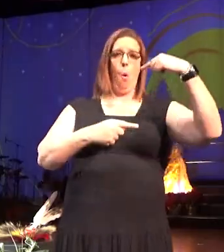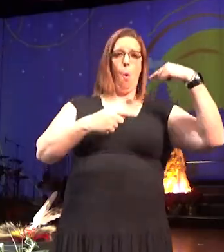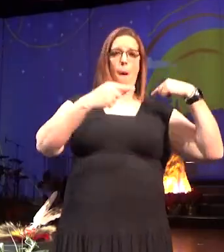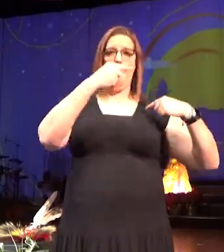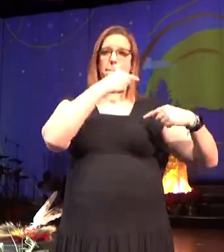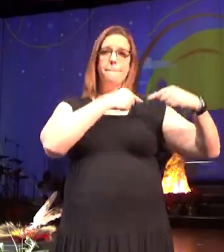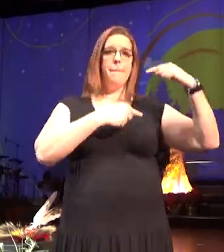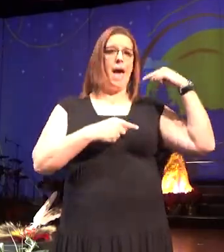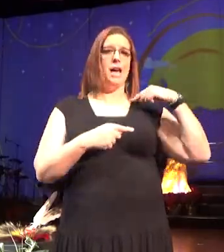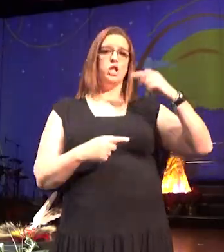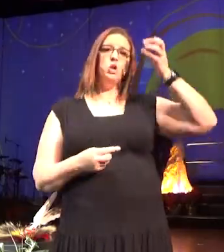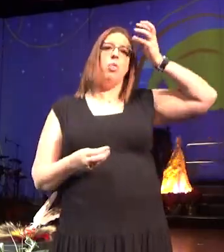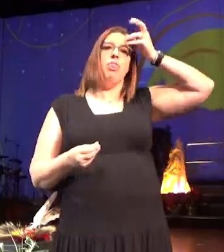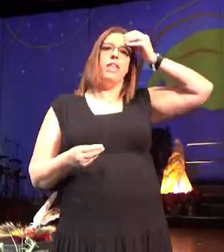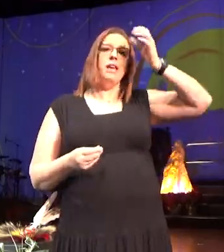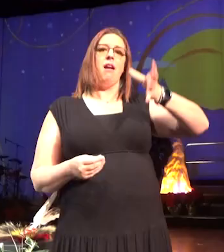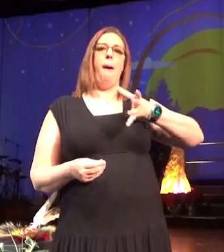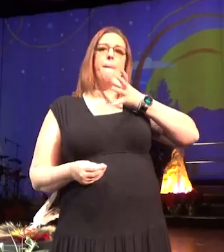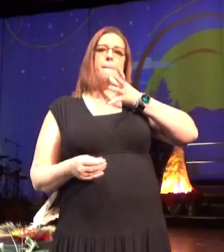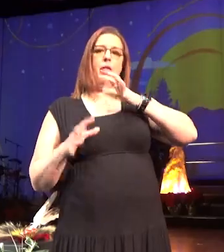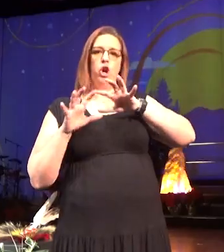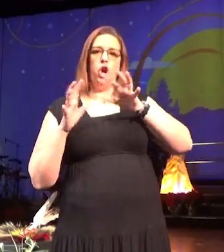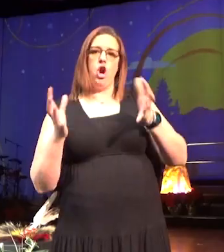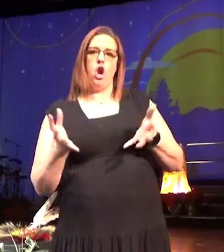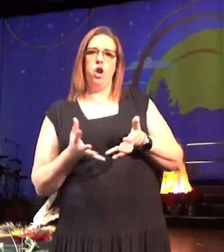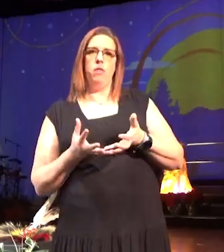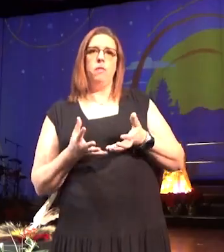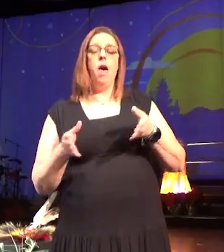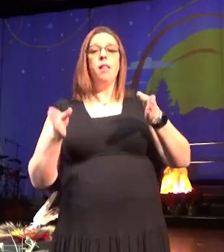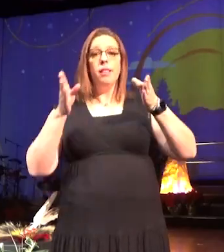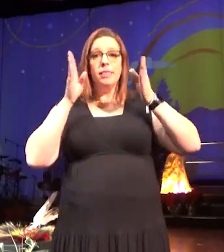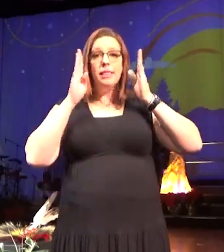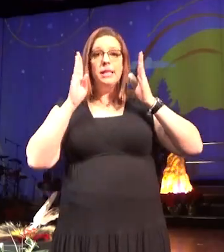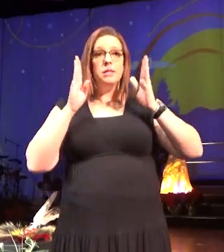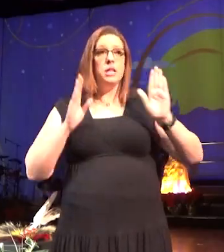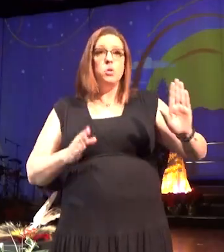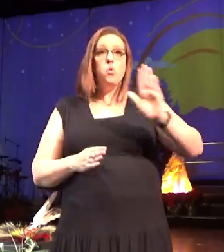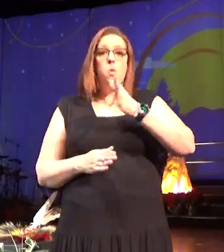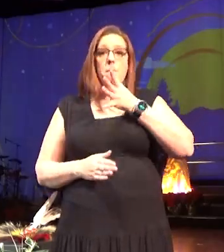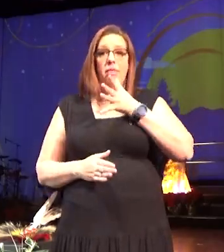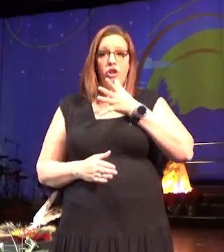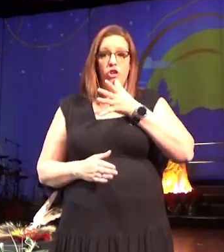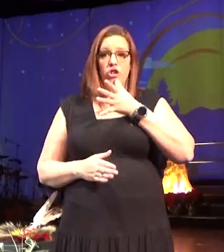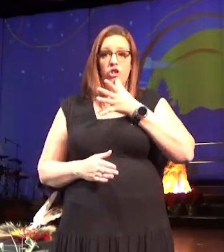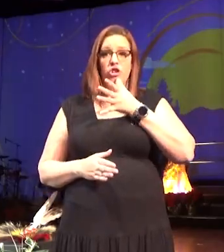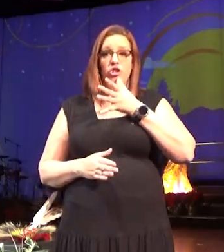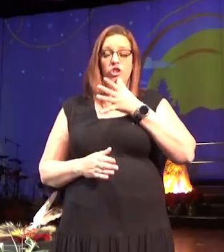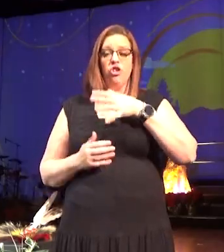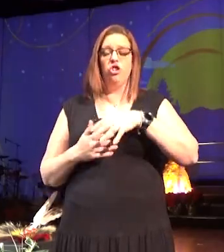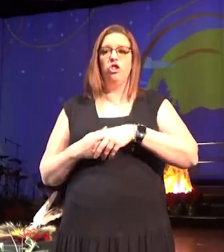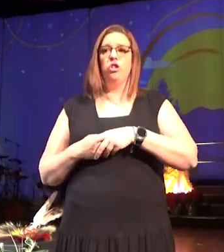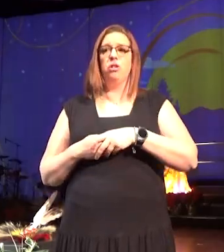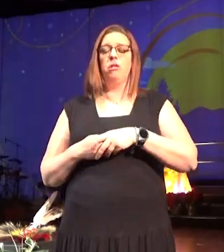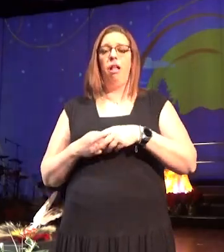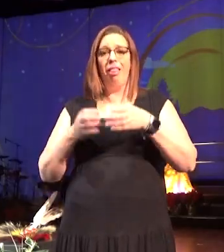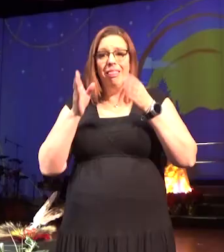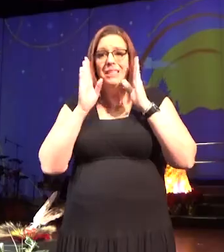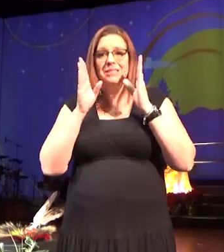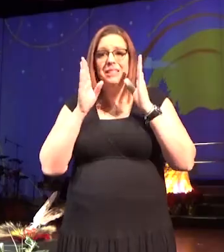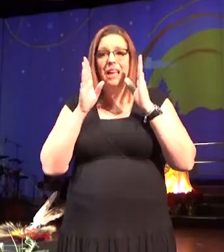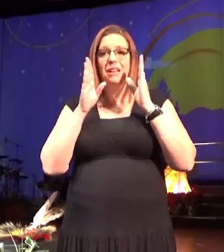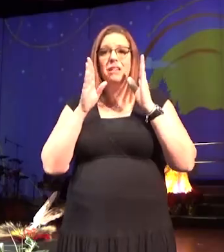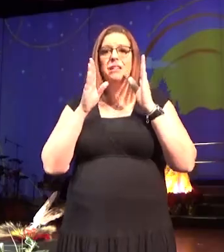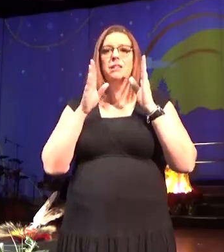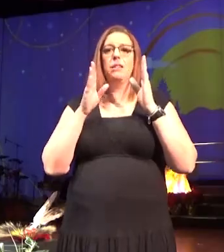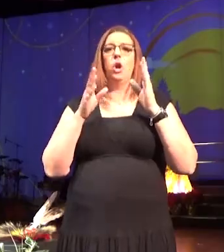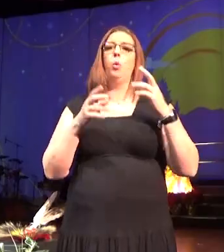the thinking of our Mother Earth. Listen to your mother. Listen to what she says. To